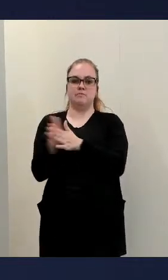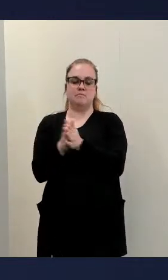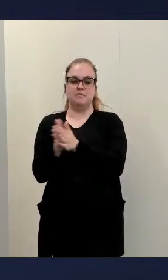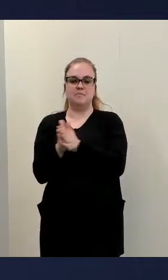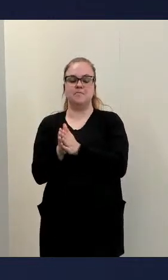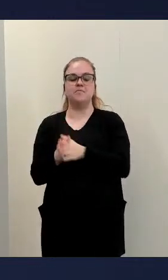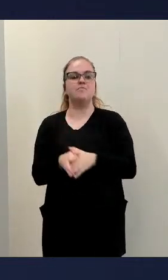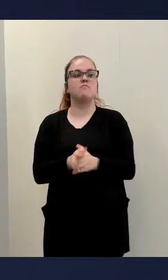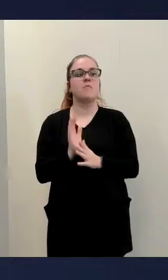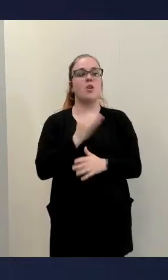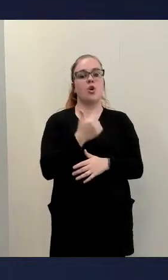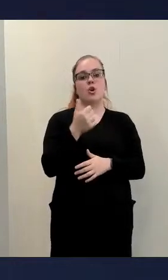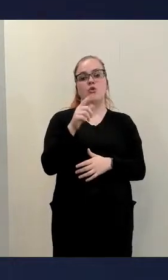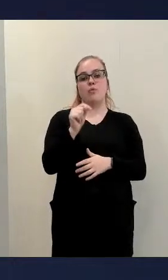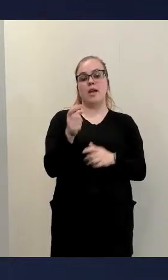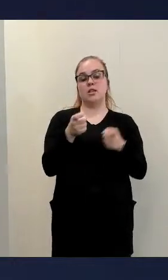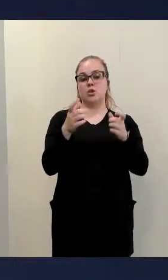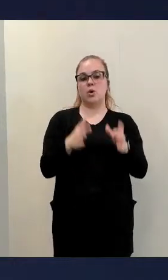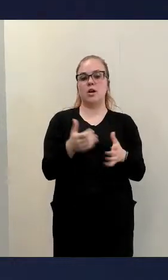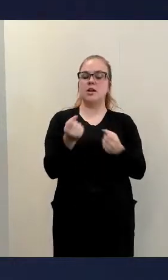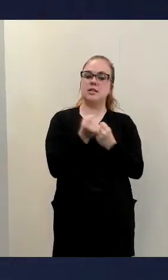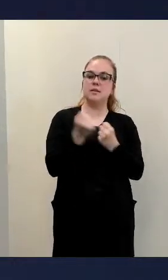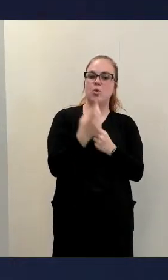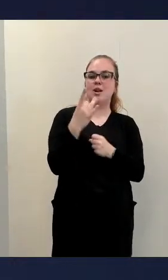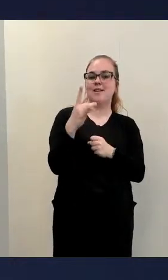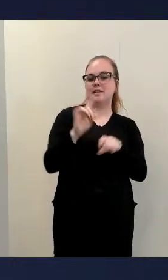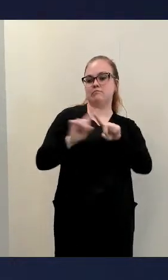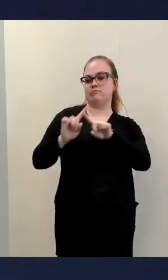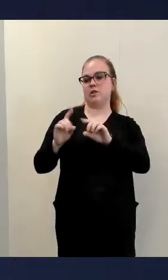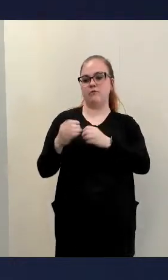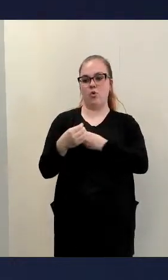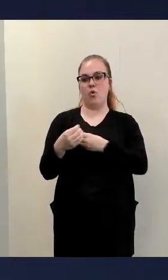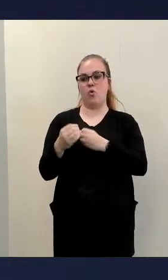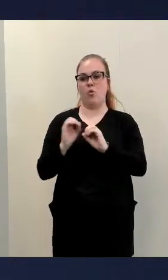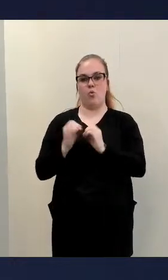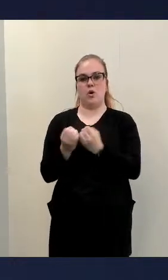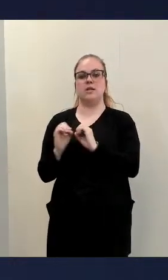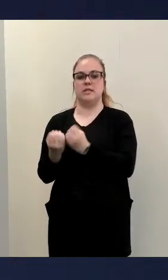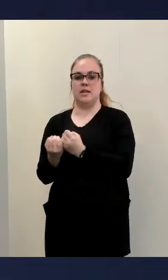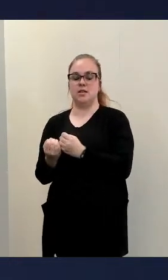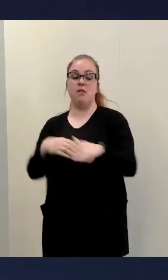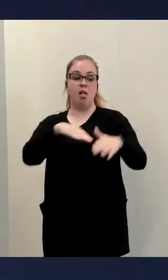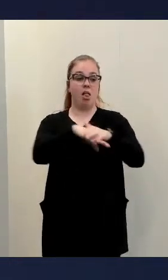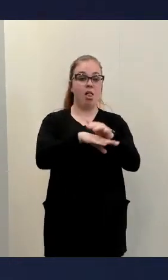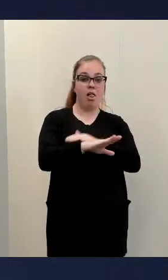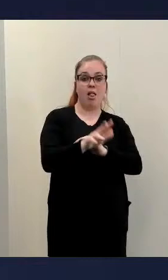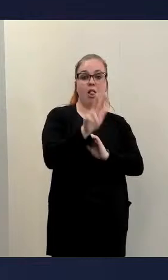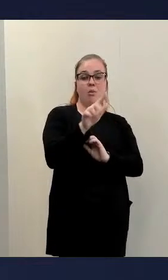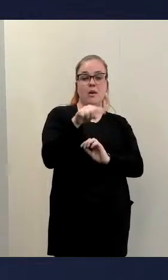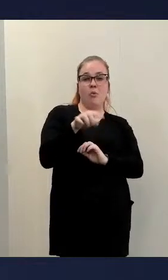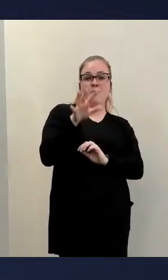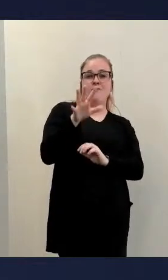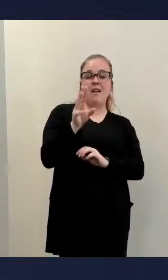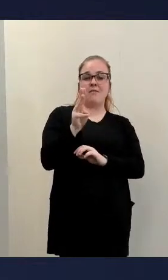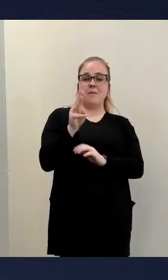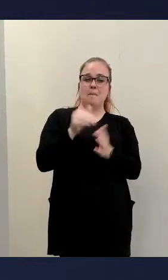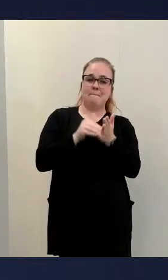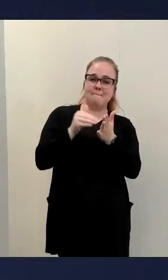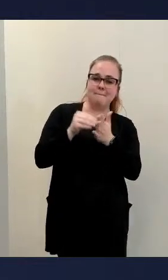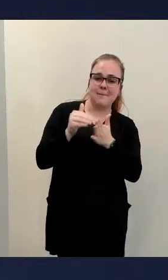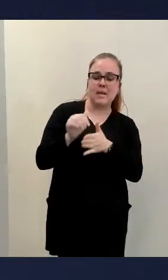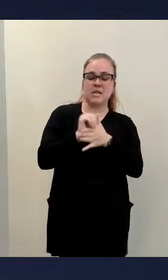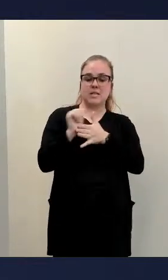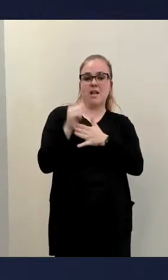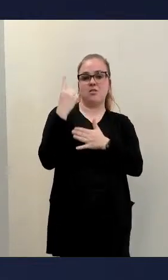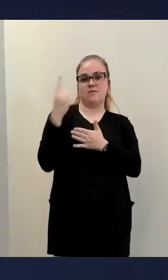grants coordinator supported 18 organizations and accessing over $3.5 million in